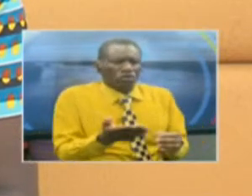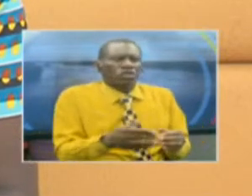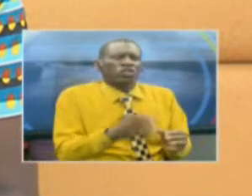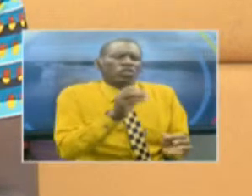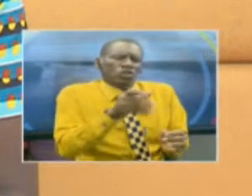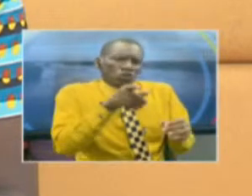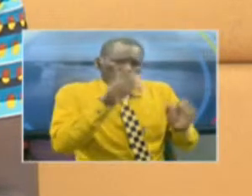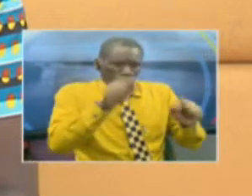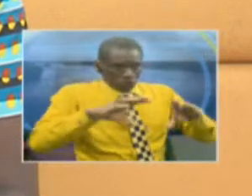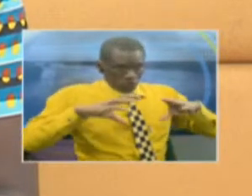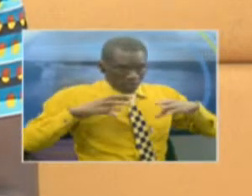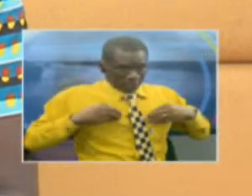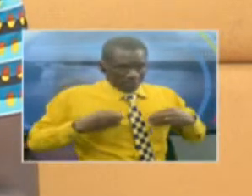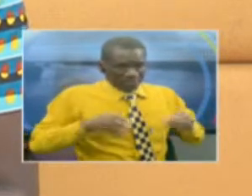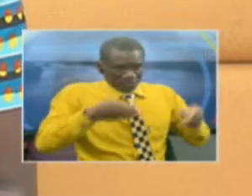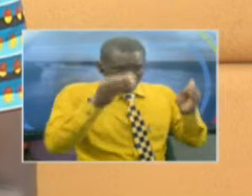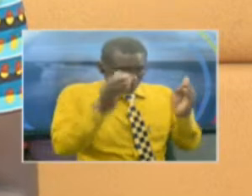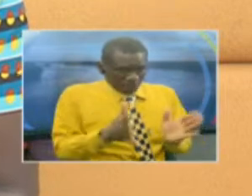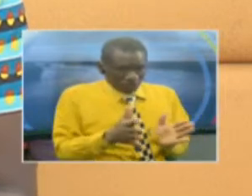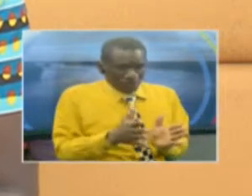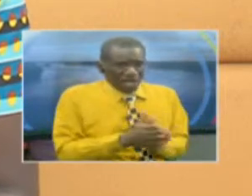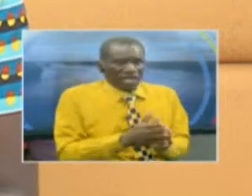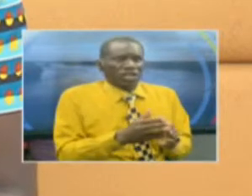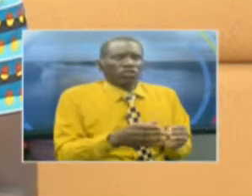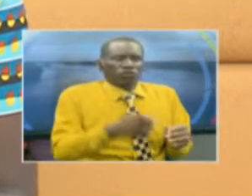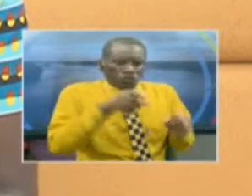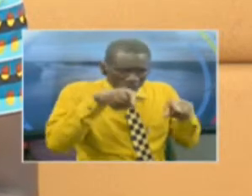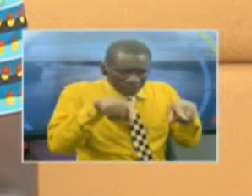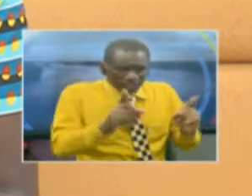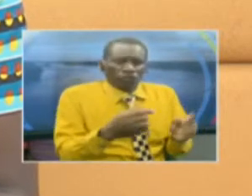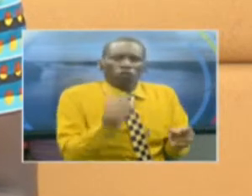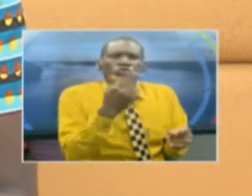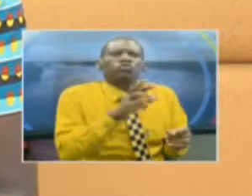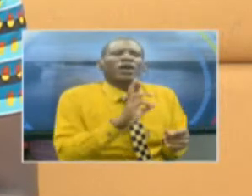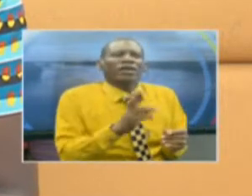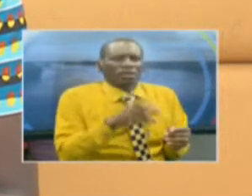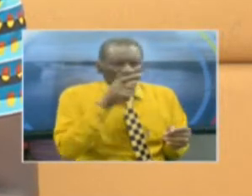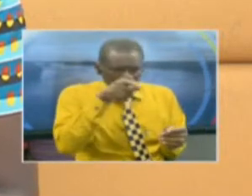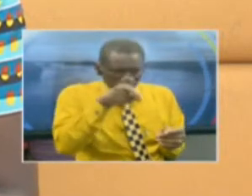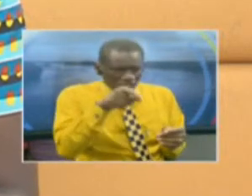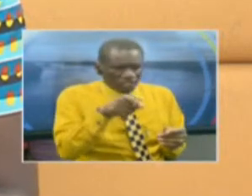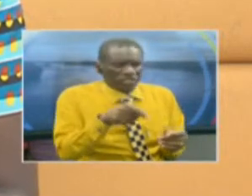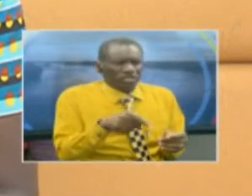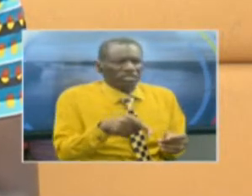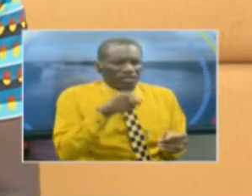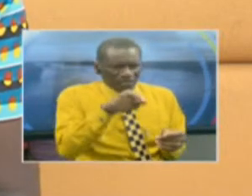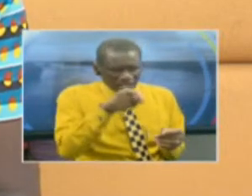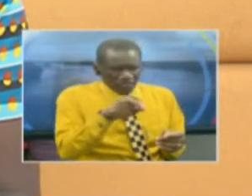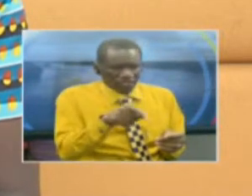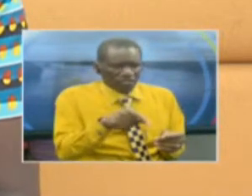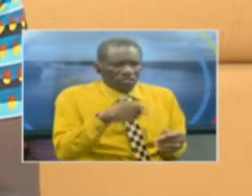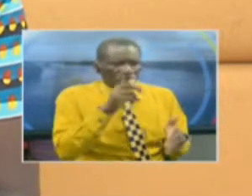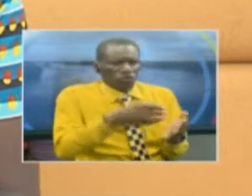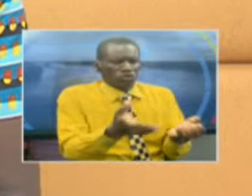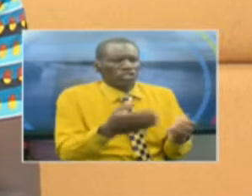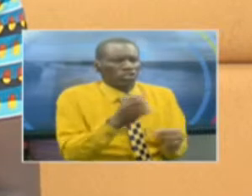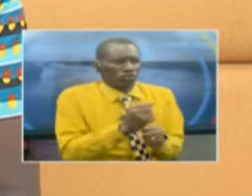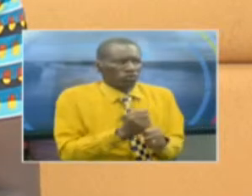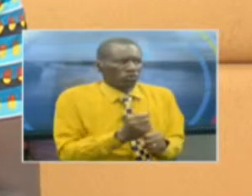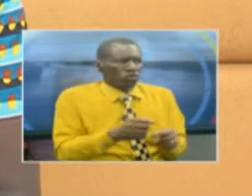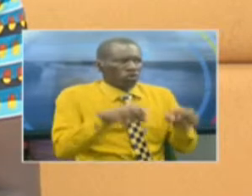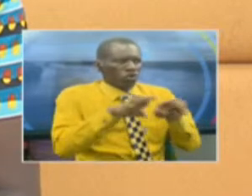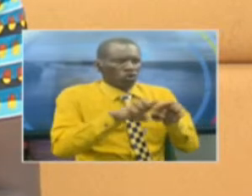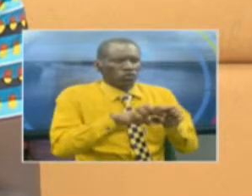to accept and appreciate yourself for who you are, because that needs to take a journey. But